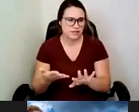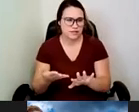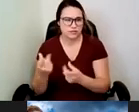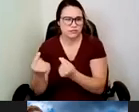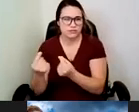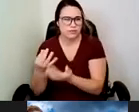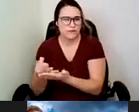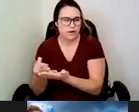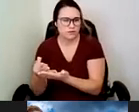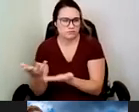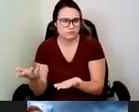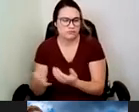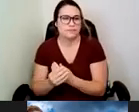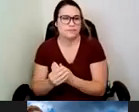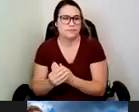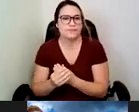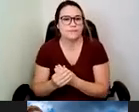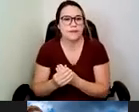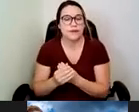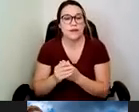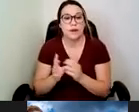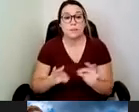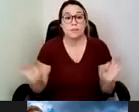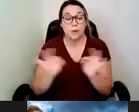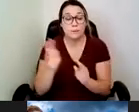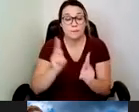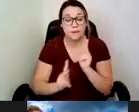is that people realize that the